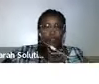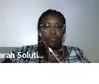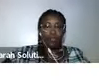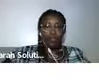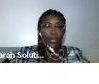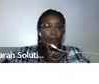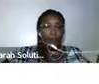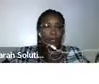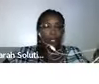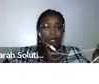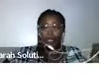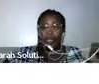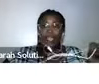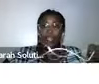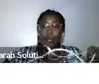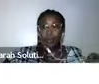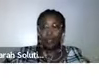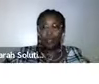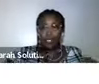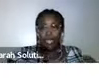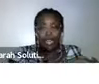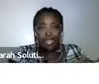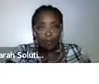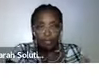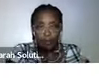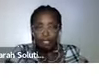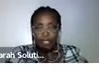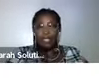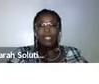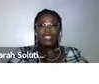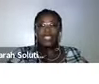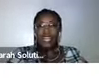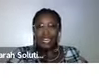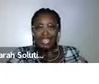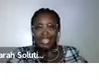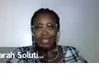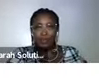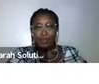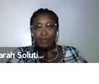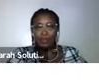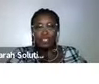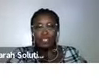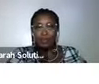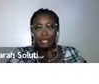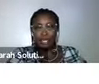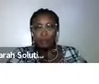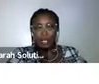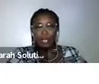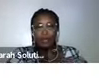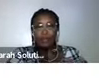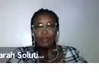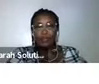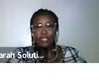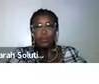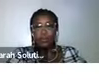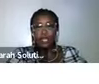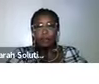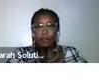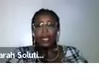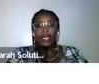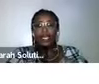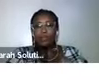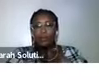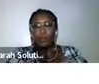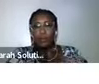Friday from 9 a.m. Sorry. This is 9 a.m. to 12:30 p.m., 9 a.m. to 12:30